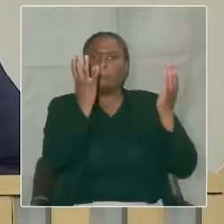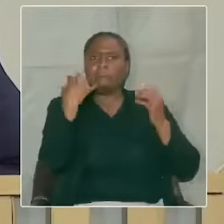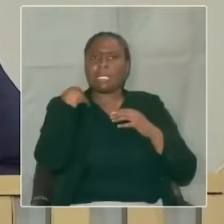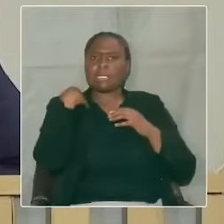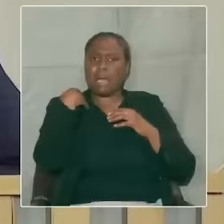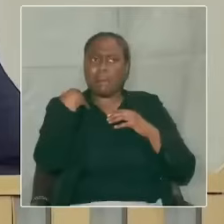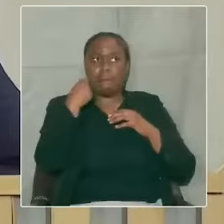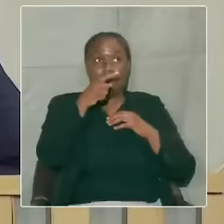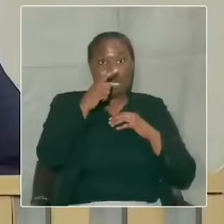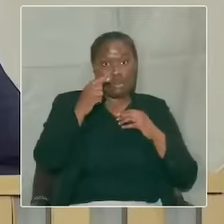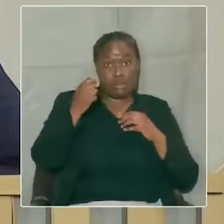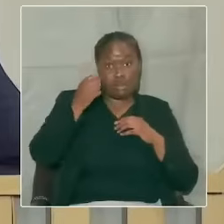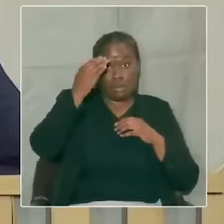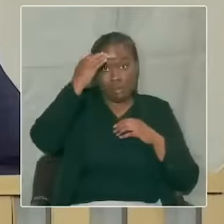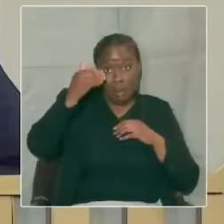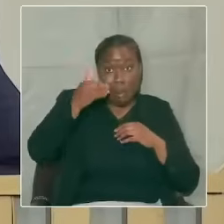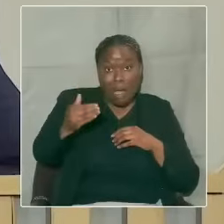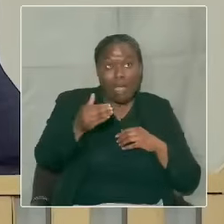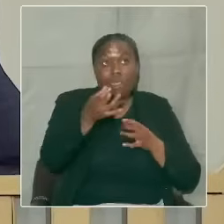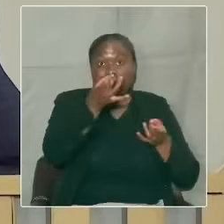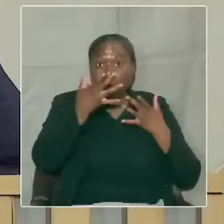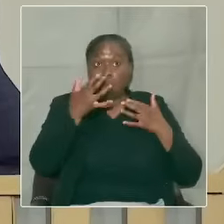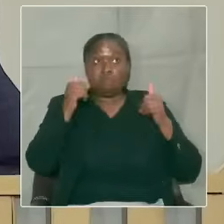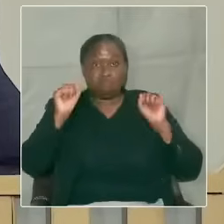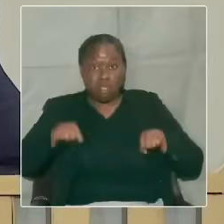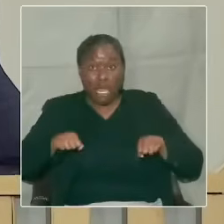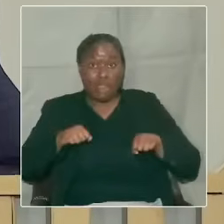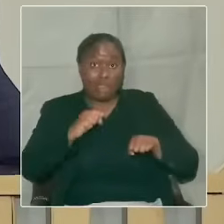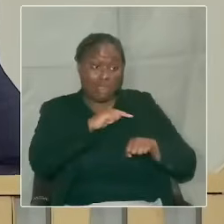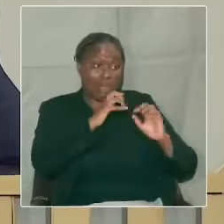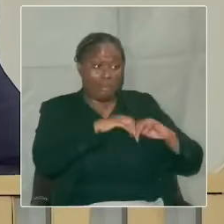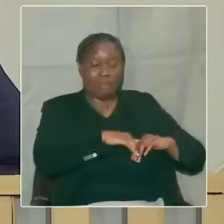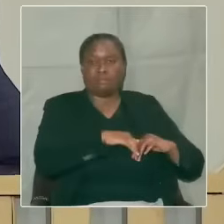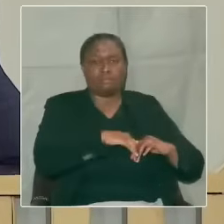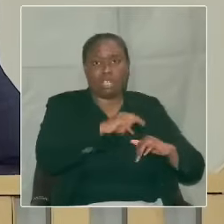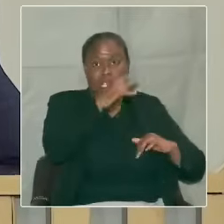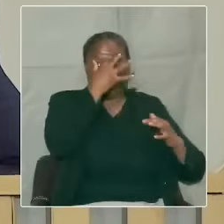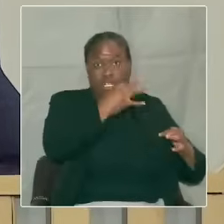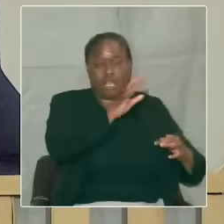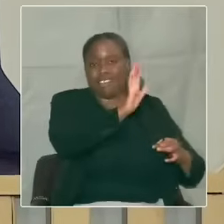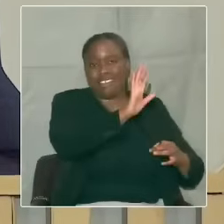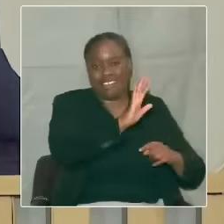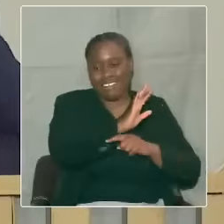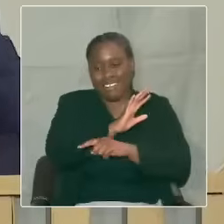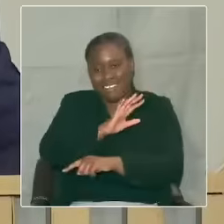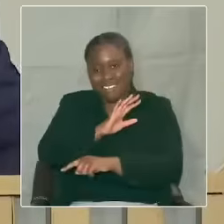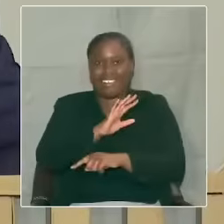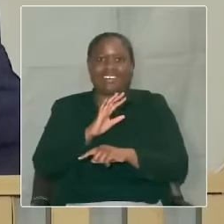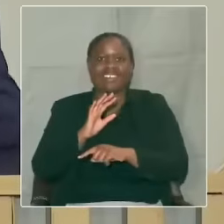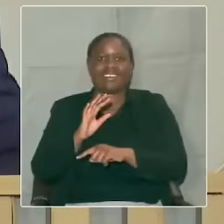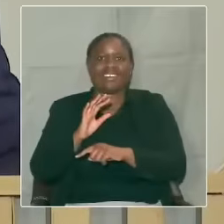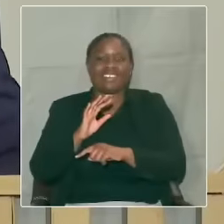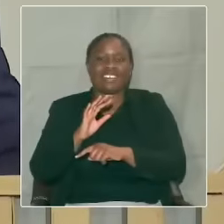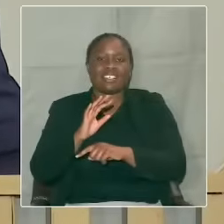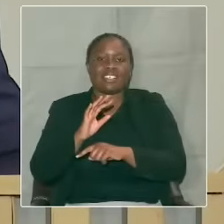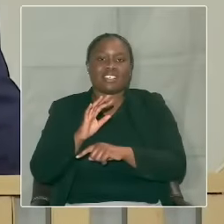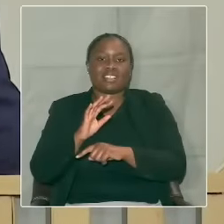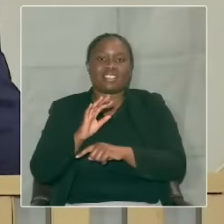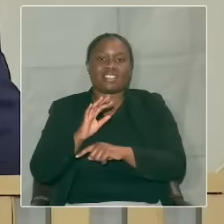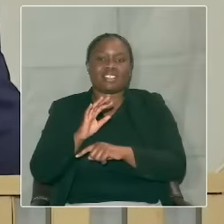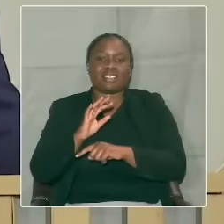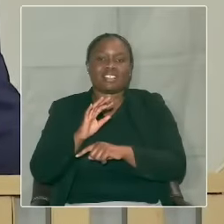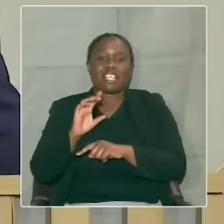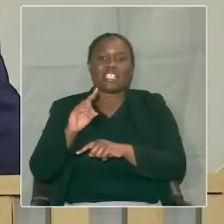a requirement to establish a team. The decision to disband was taken after the briefing with